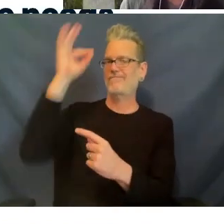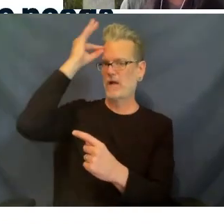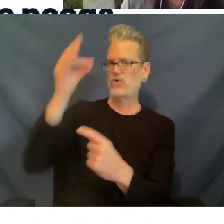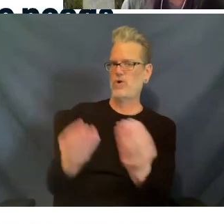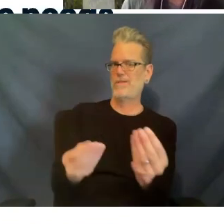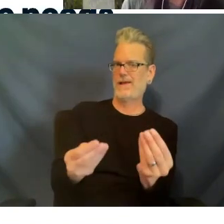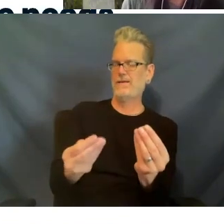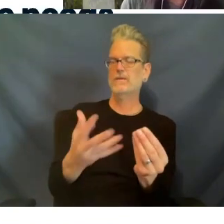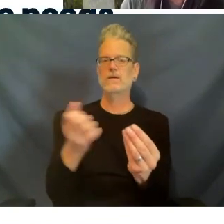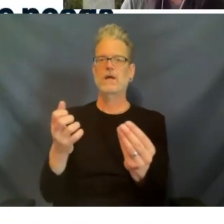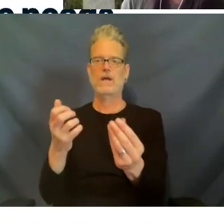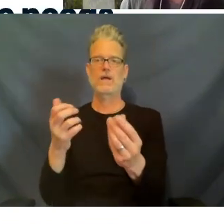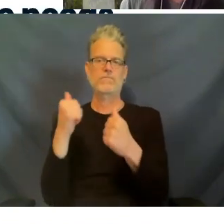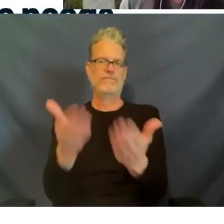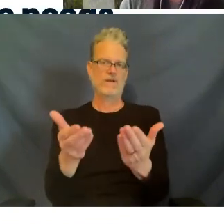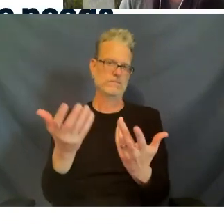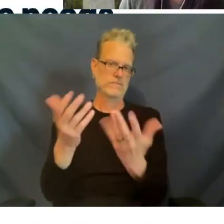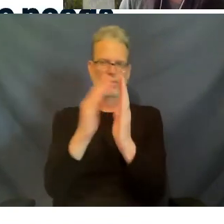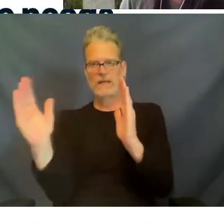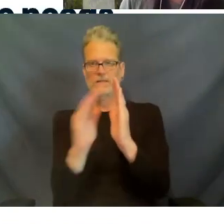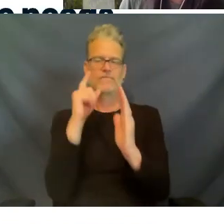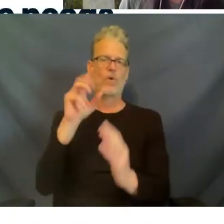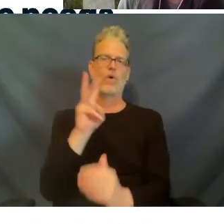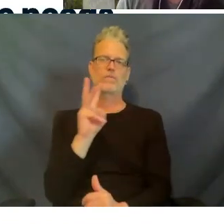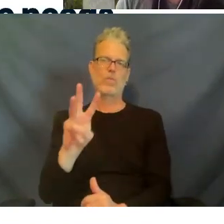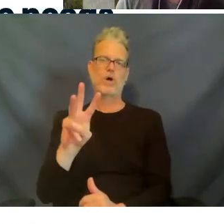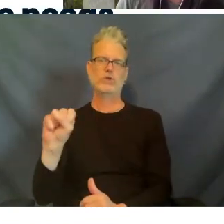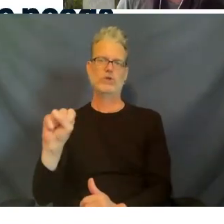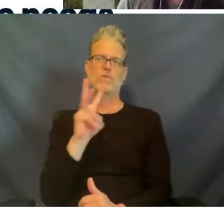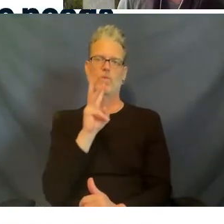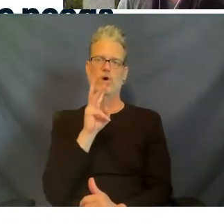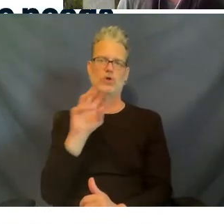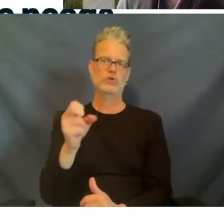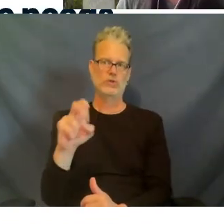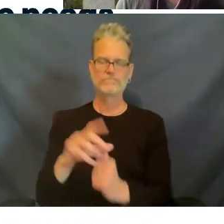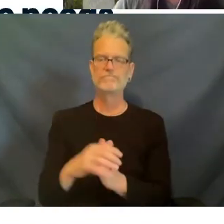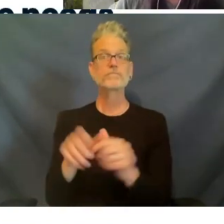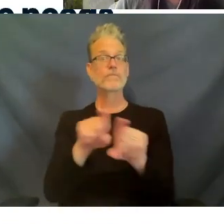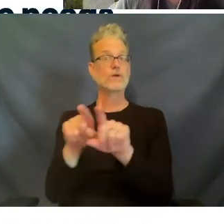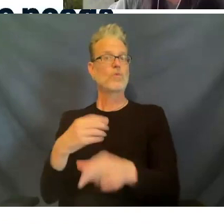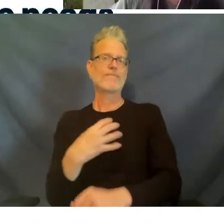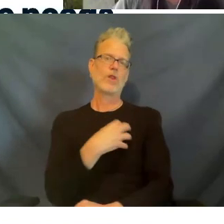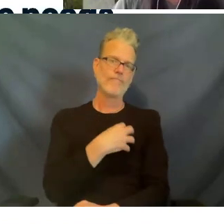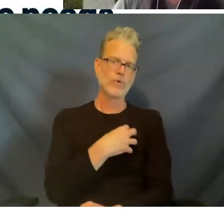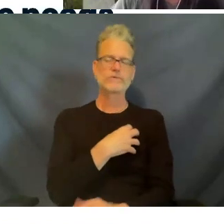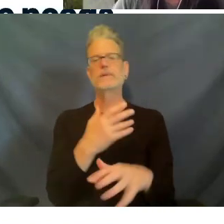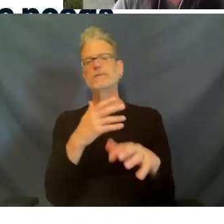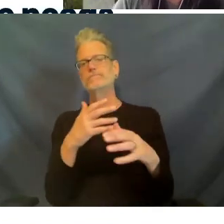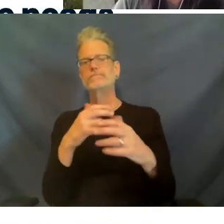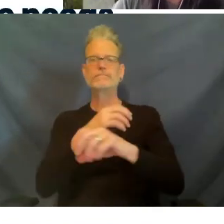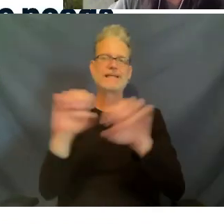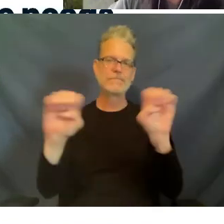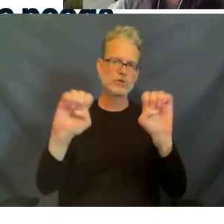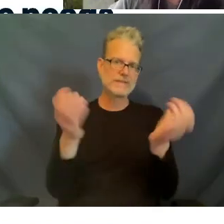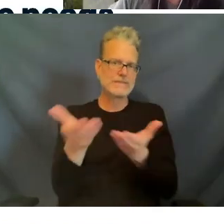and watershed. We even advise on international policy and administer law enforcement and emergency services.